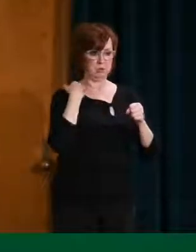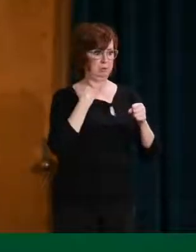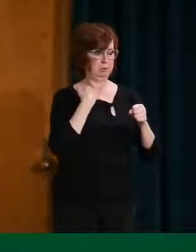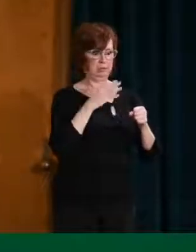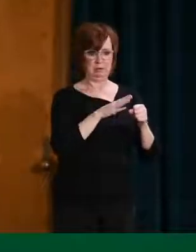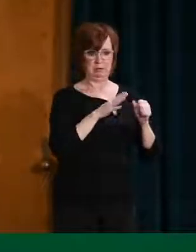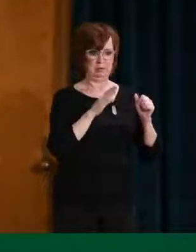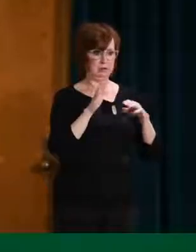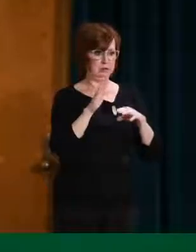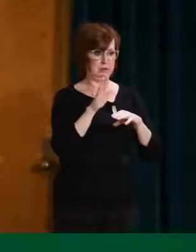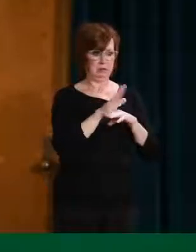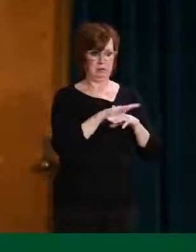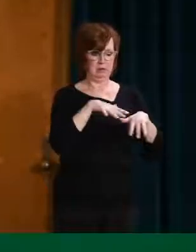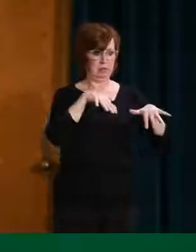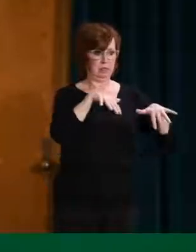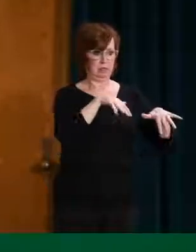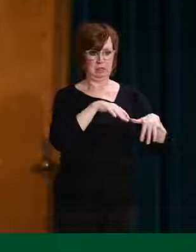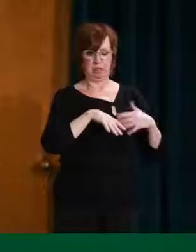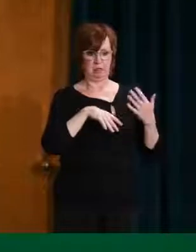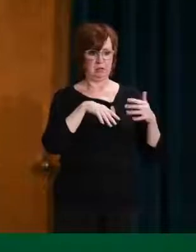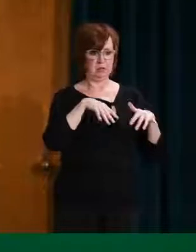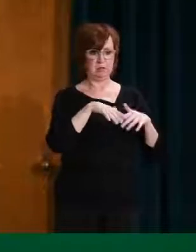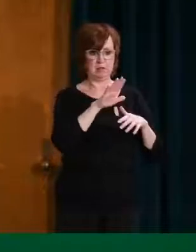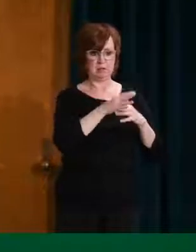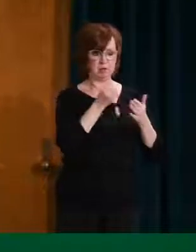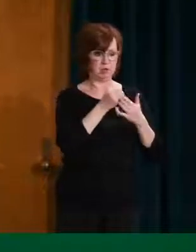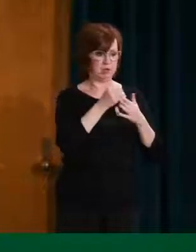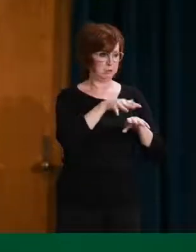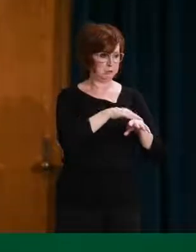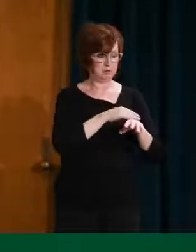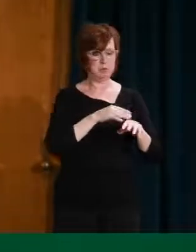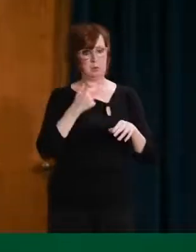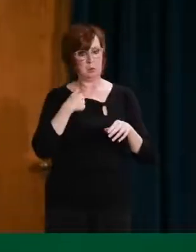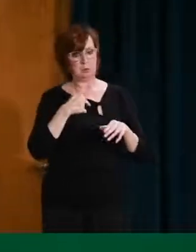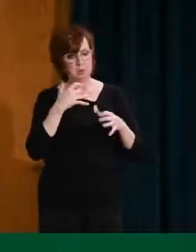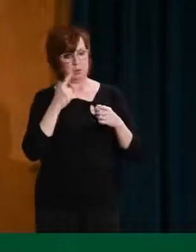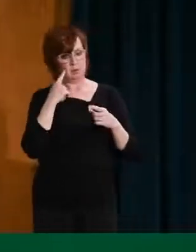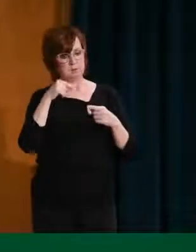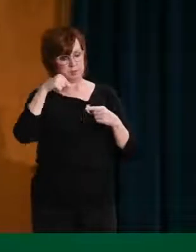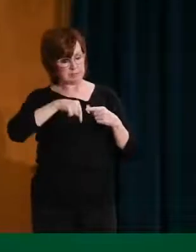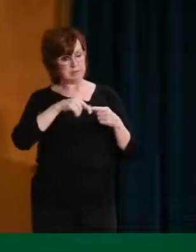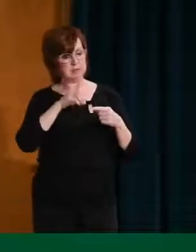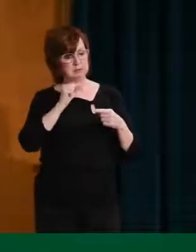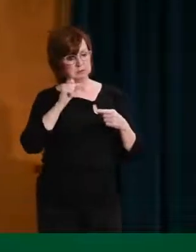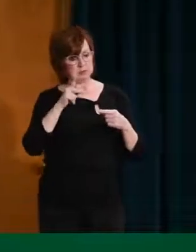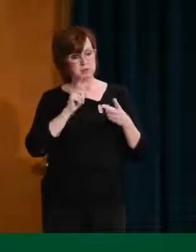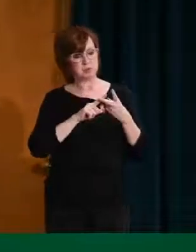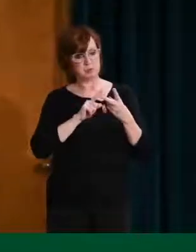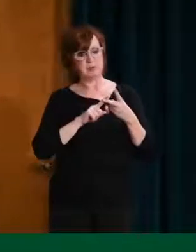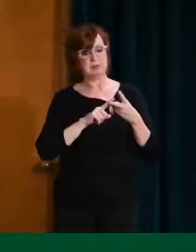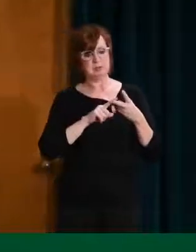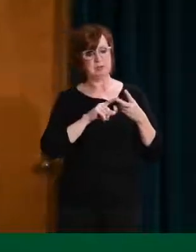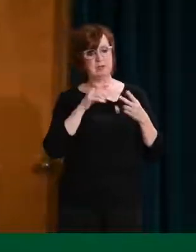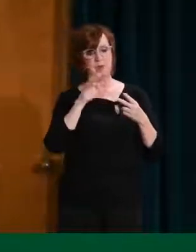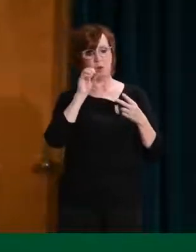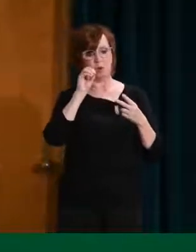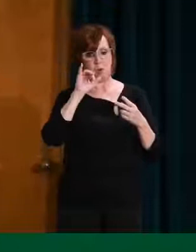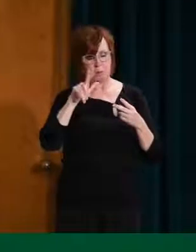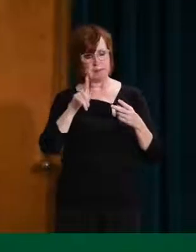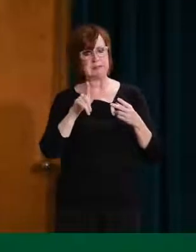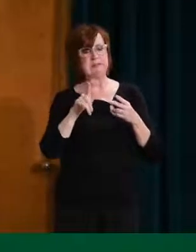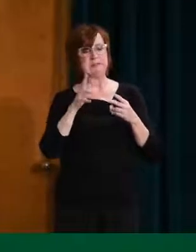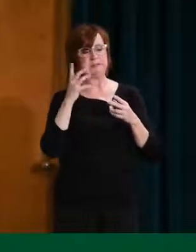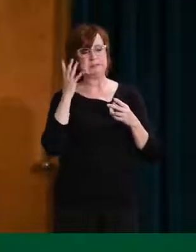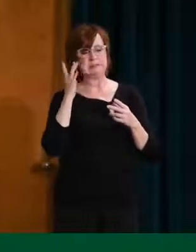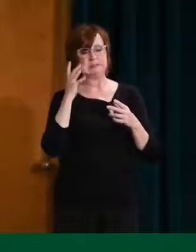fill that liquidity void for our energy sector here in Saskatchewan and the prairie provinces in the same way that a federal government